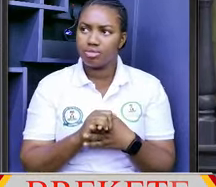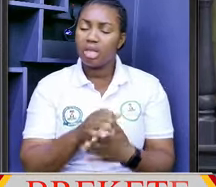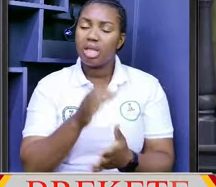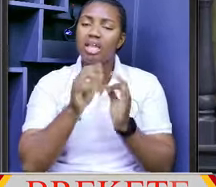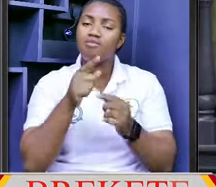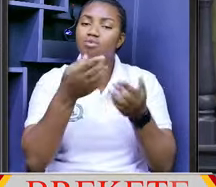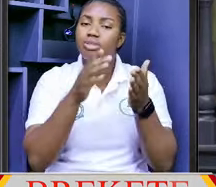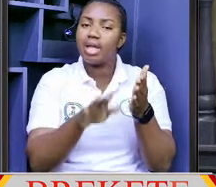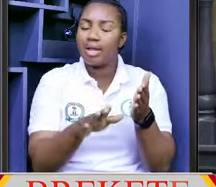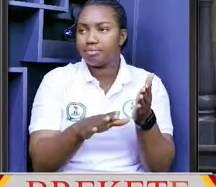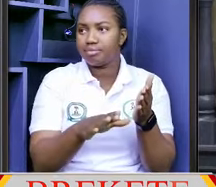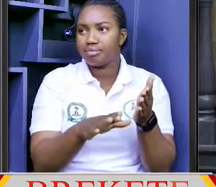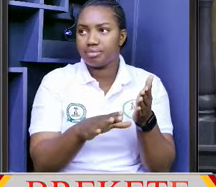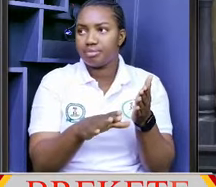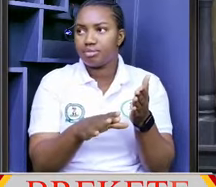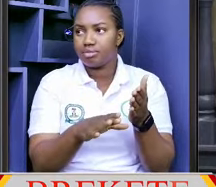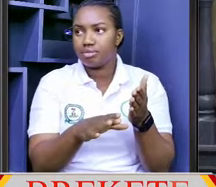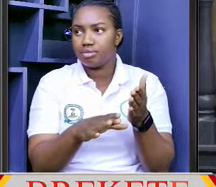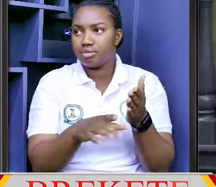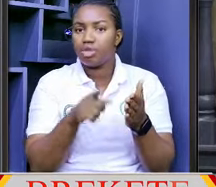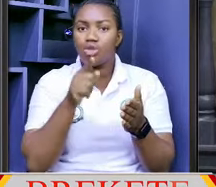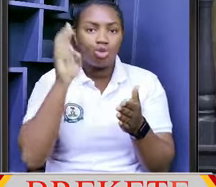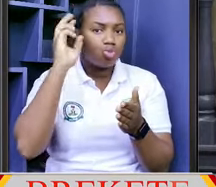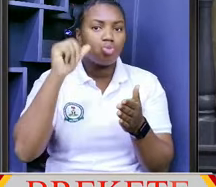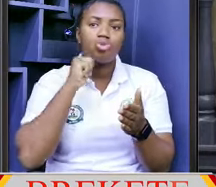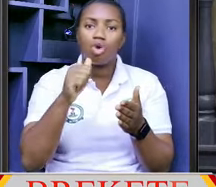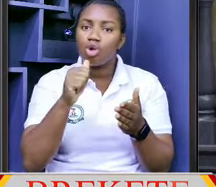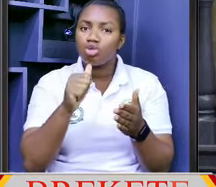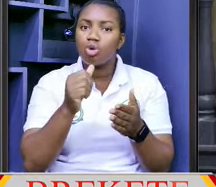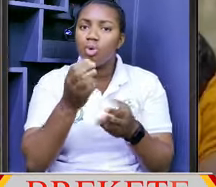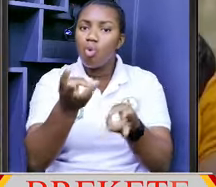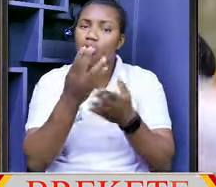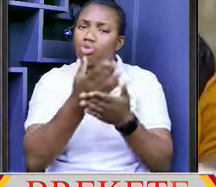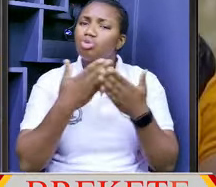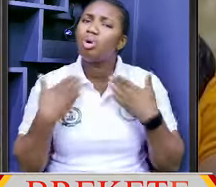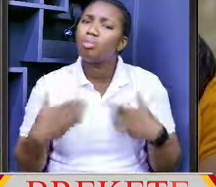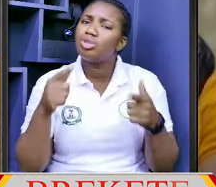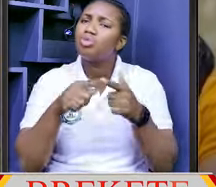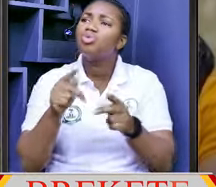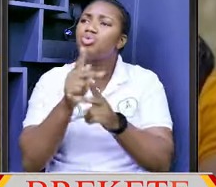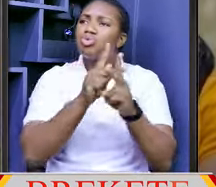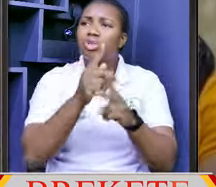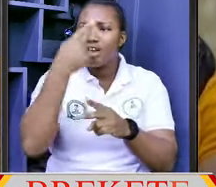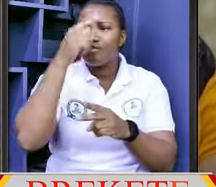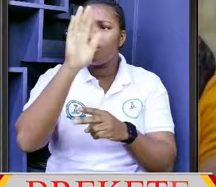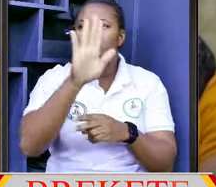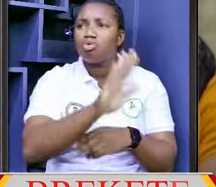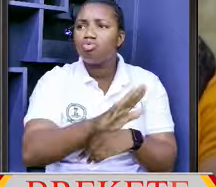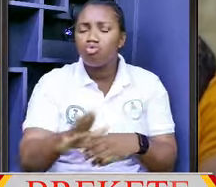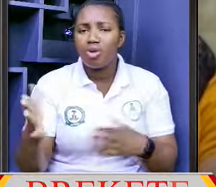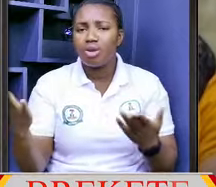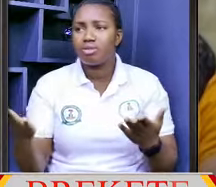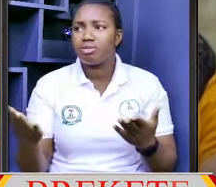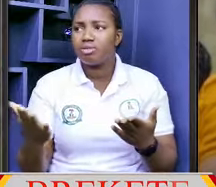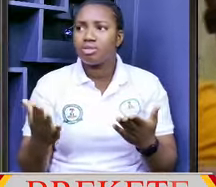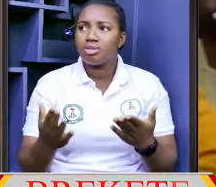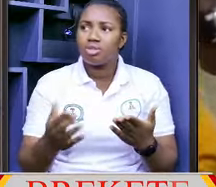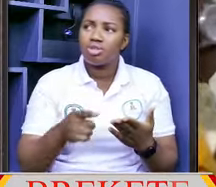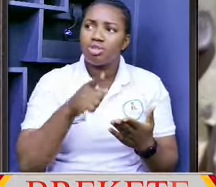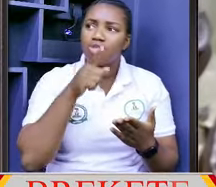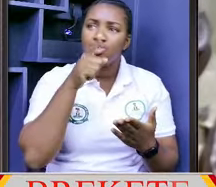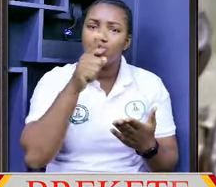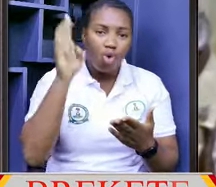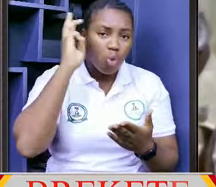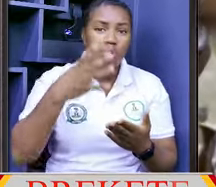If you die, you no go want make somebody take care of your children. You go